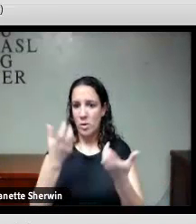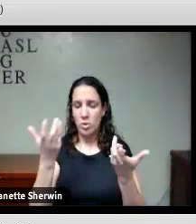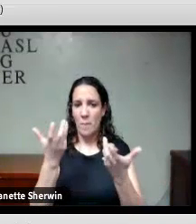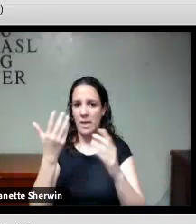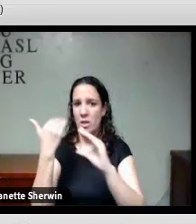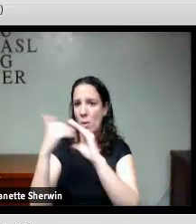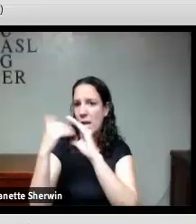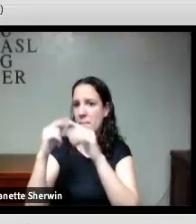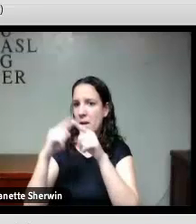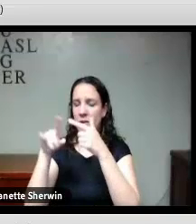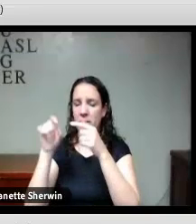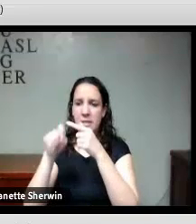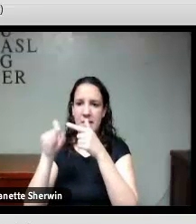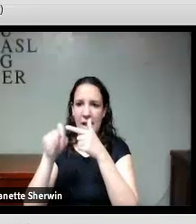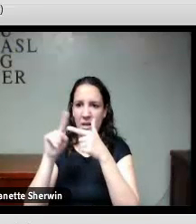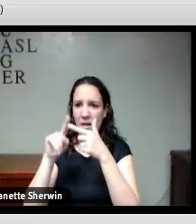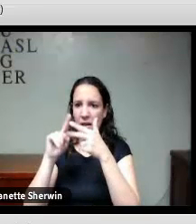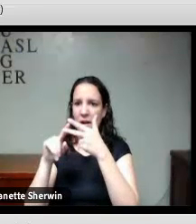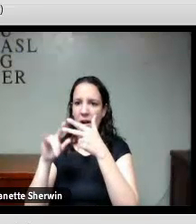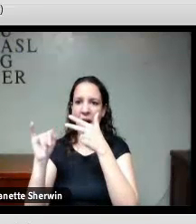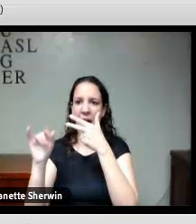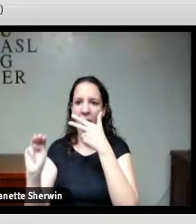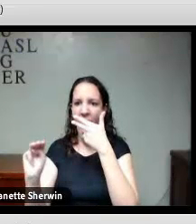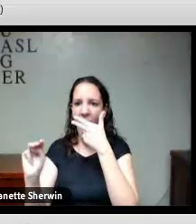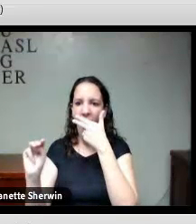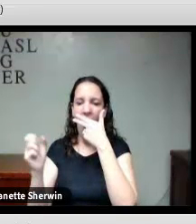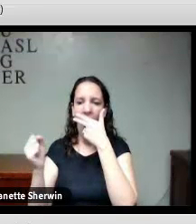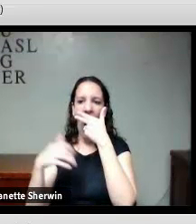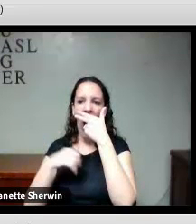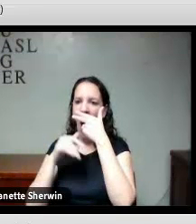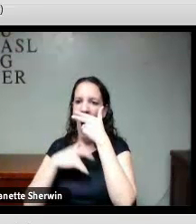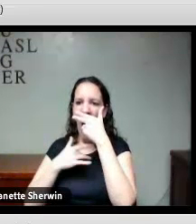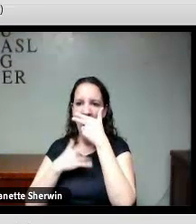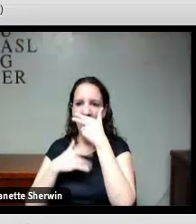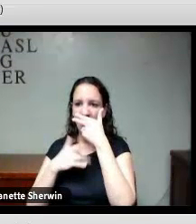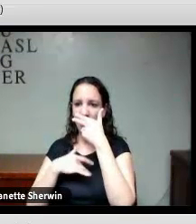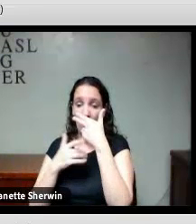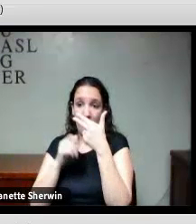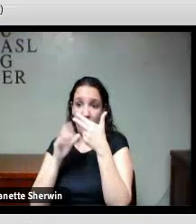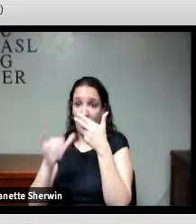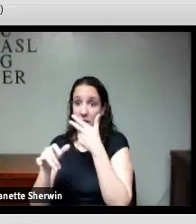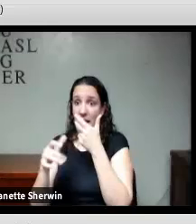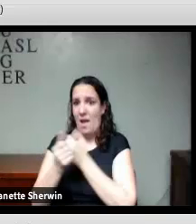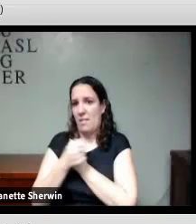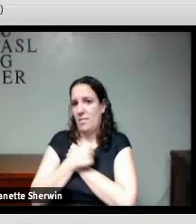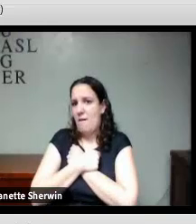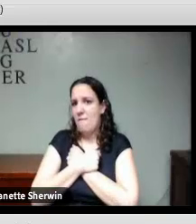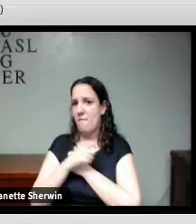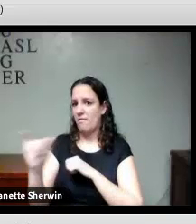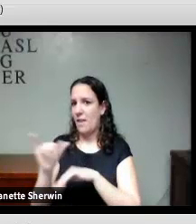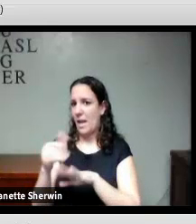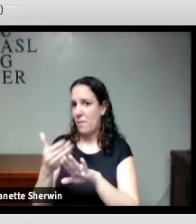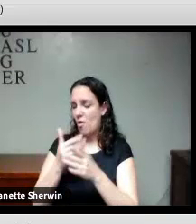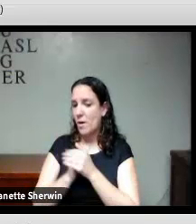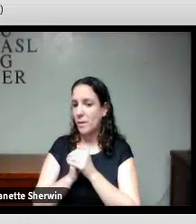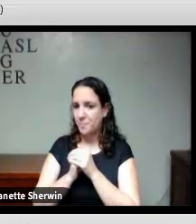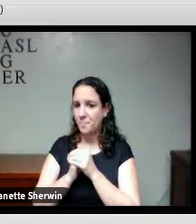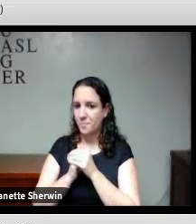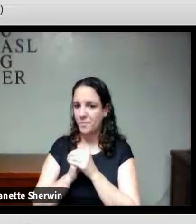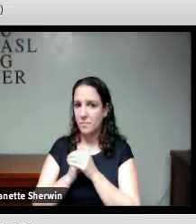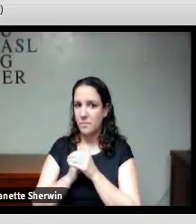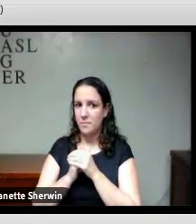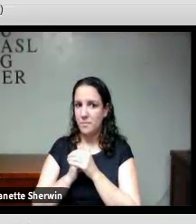emailing. We don't hear that. We don't feel that. We don't feel the love, as they used to say. So when you can do that to